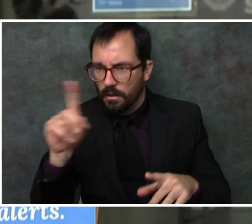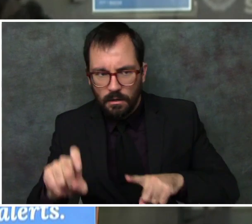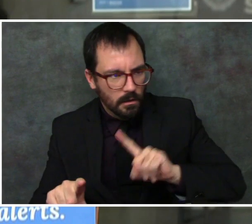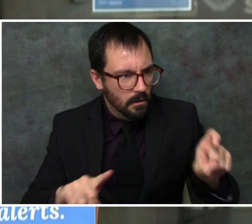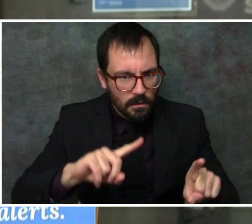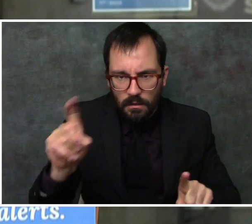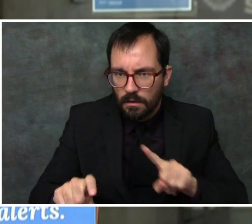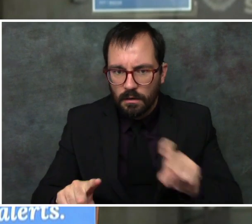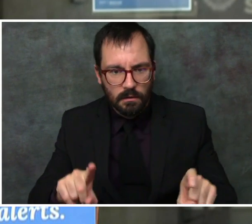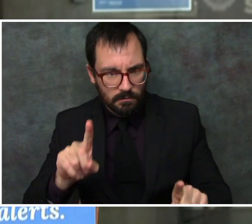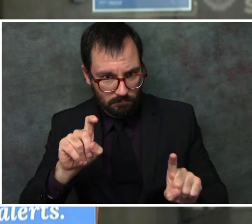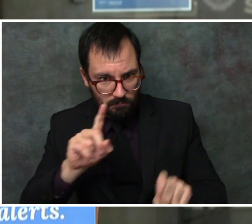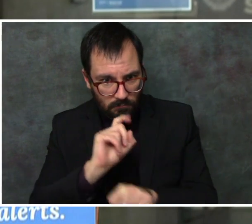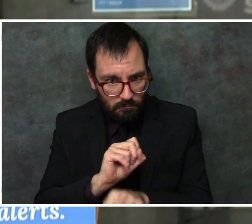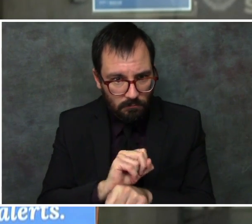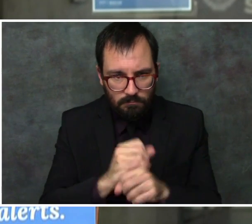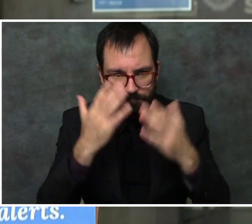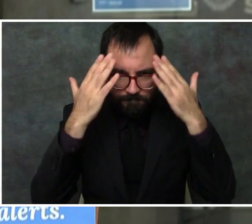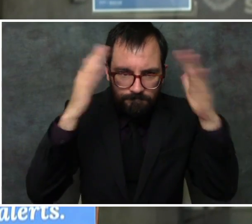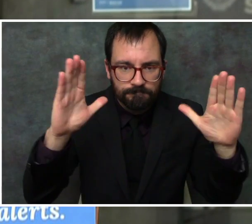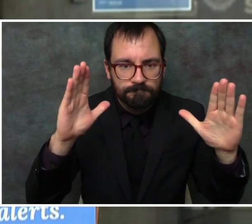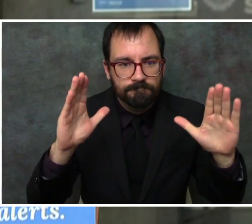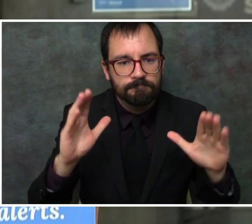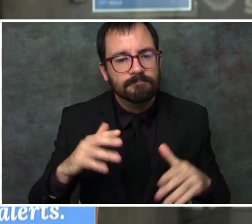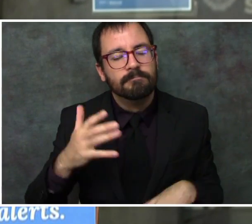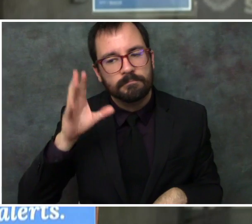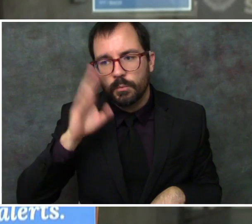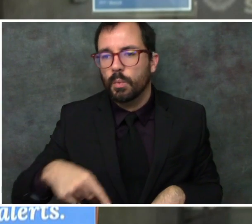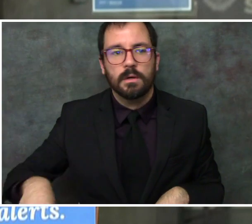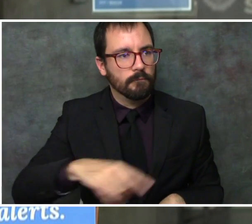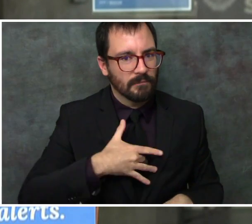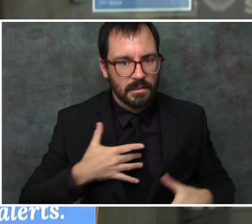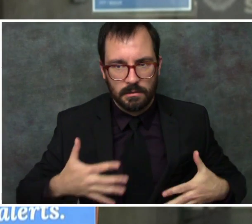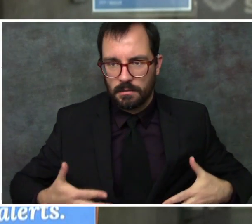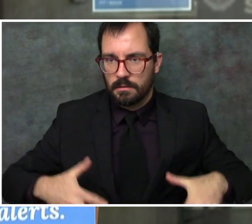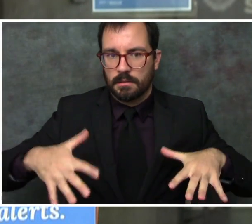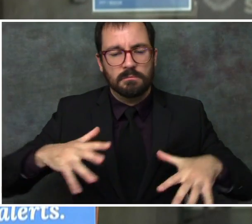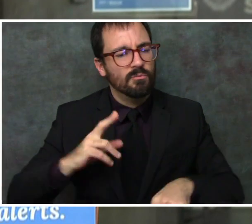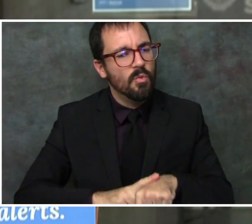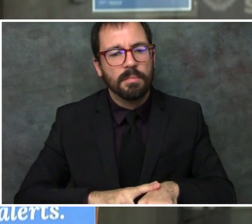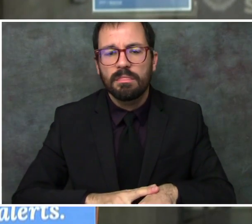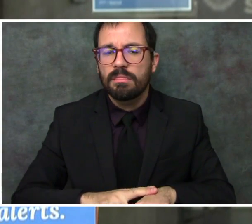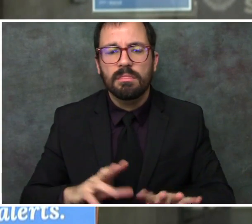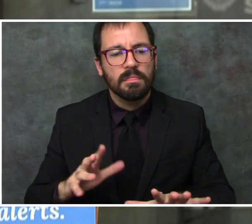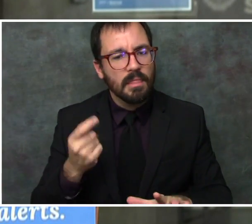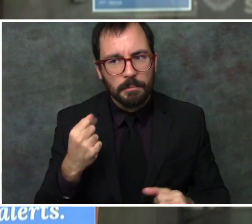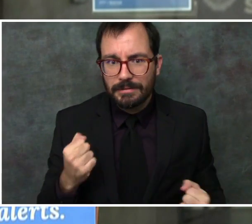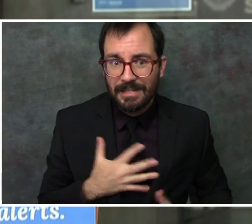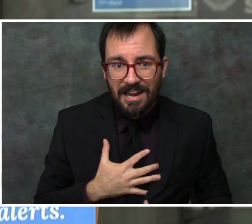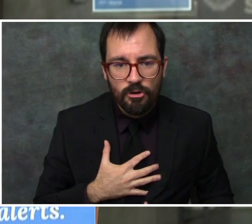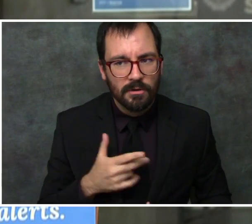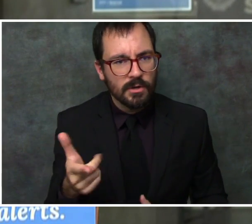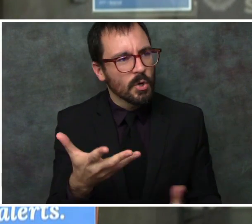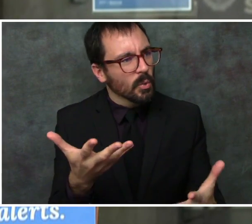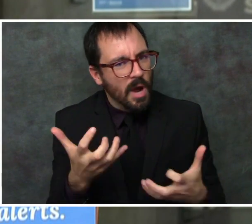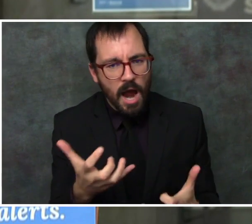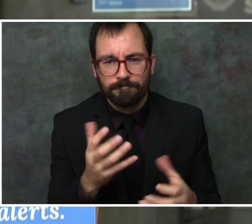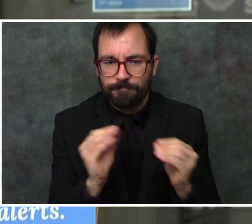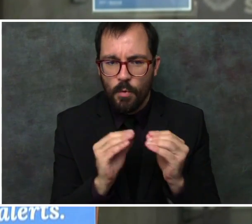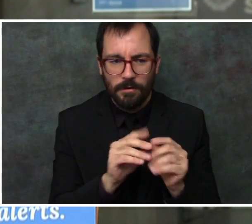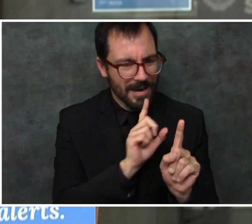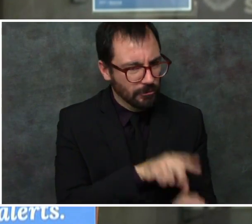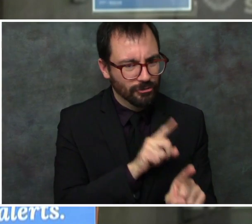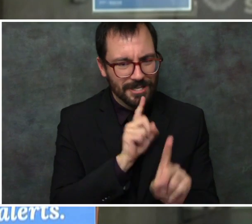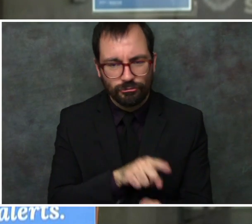such uncertainty, it is expected to feel anxiety, to be a little bit scared, and to want more certainty and more comfortability